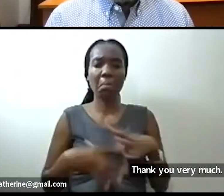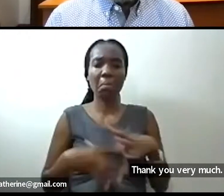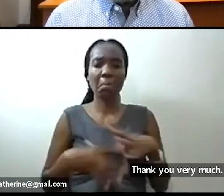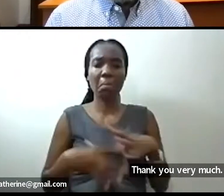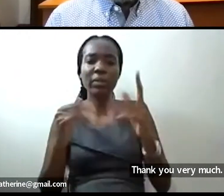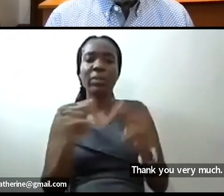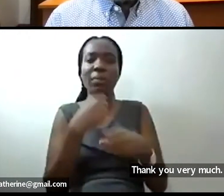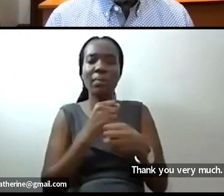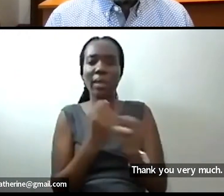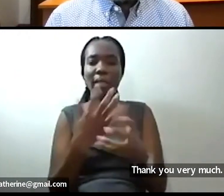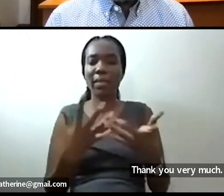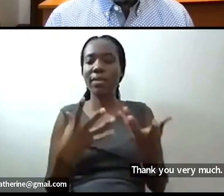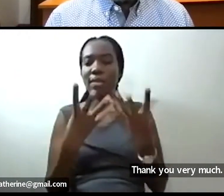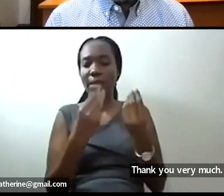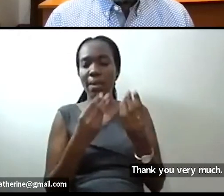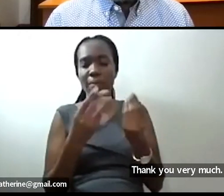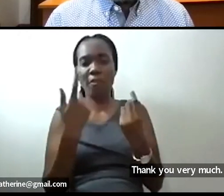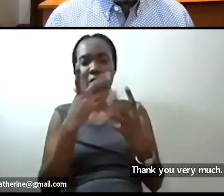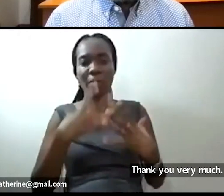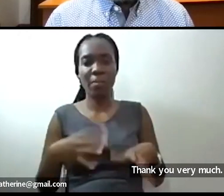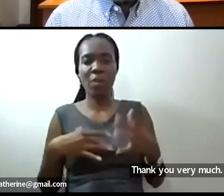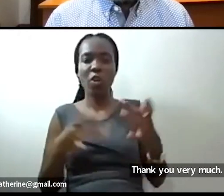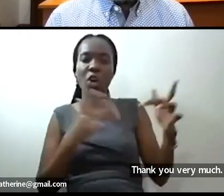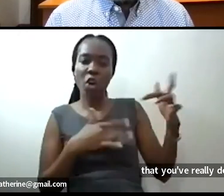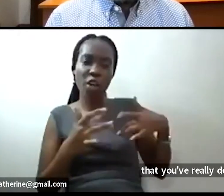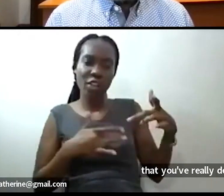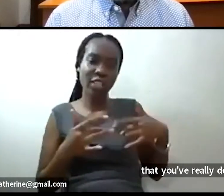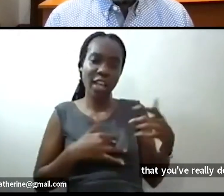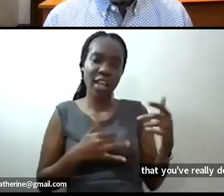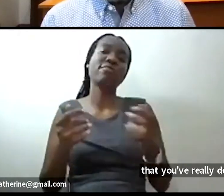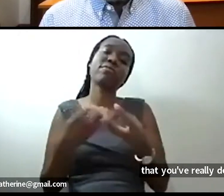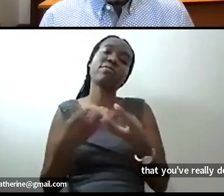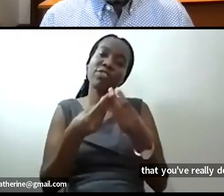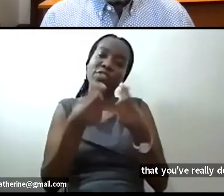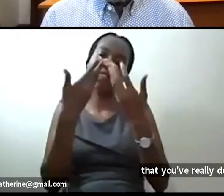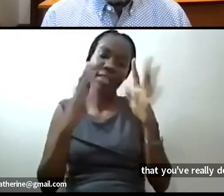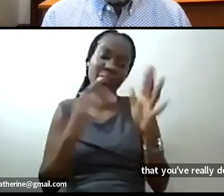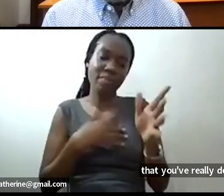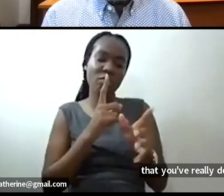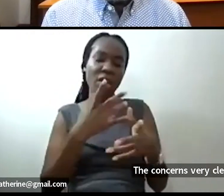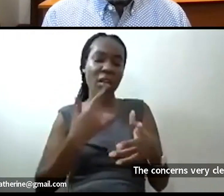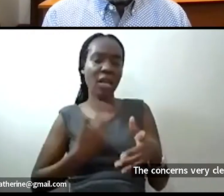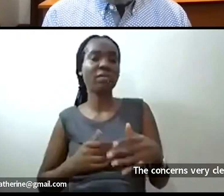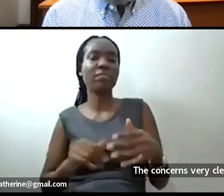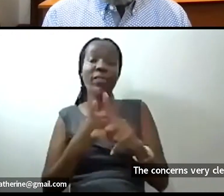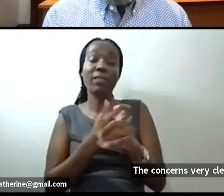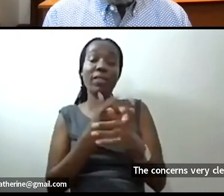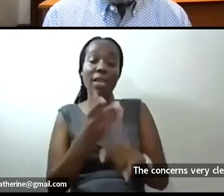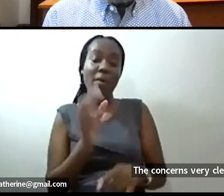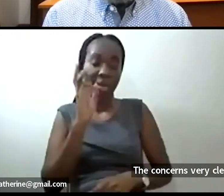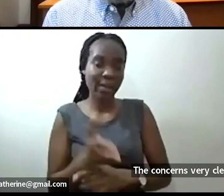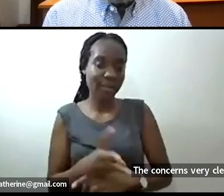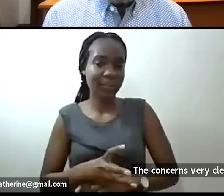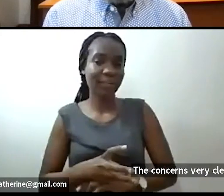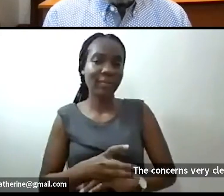of the concerns very clear, and I'm sure we are coming out of this place going to be